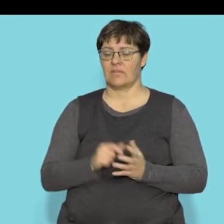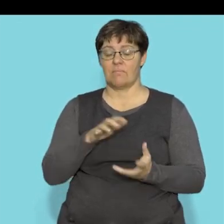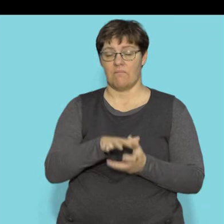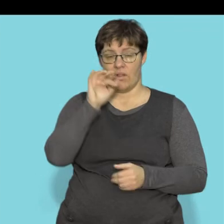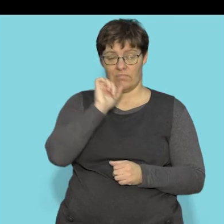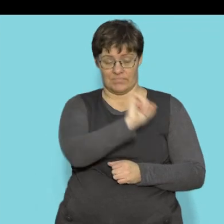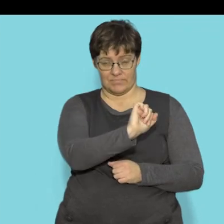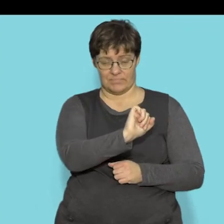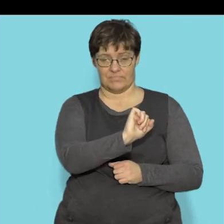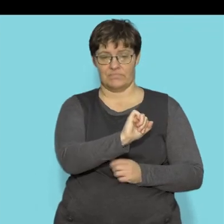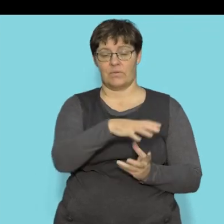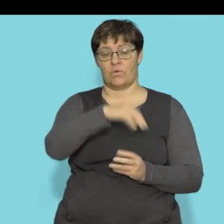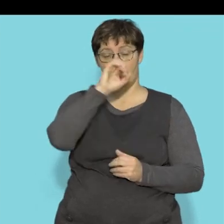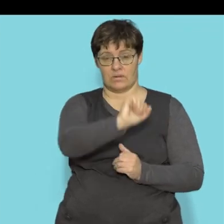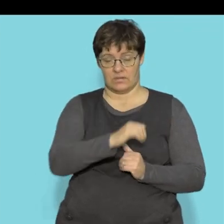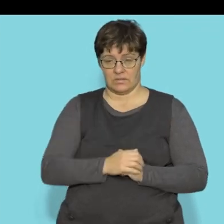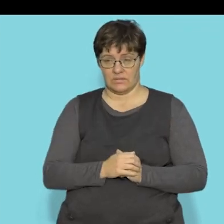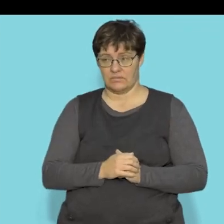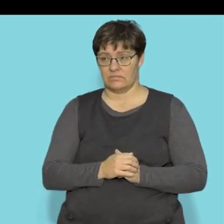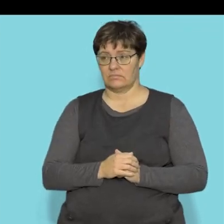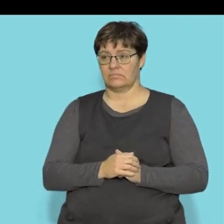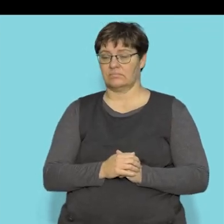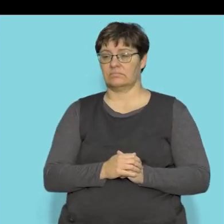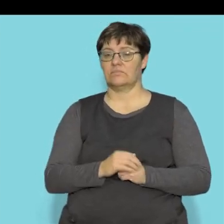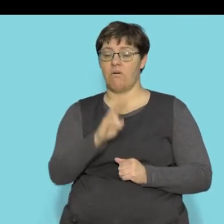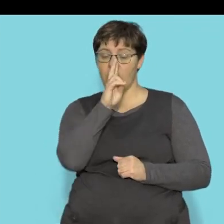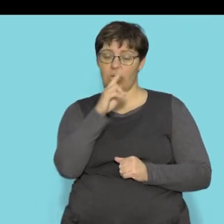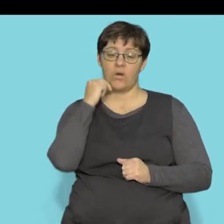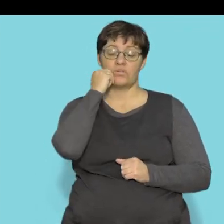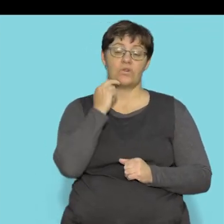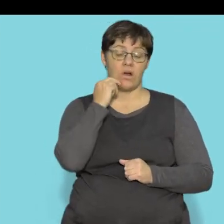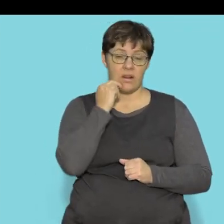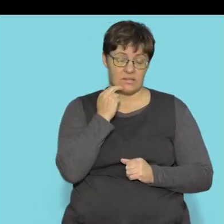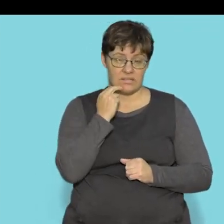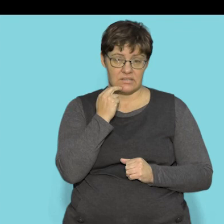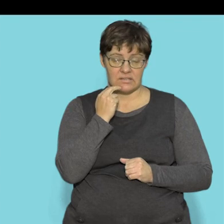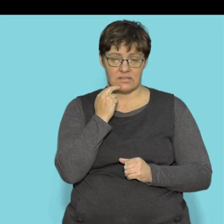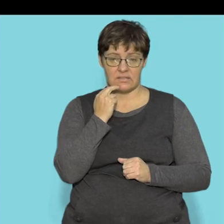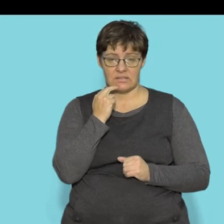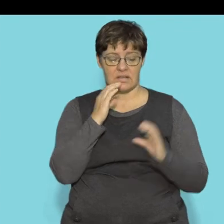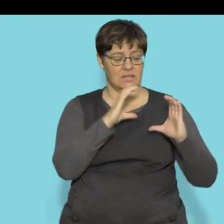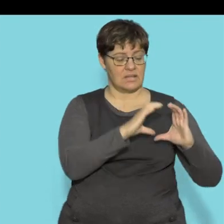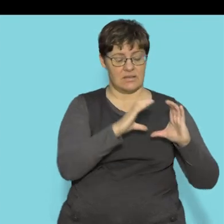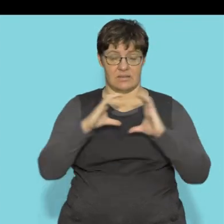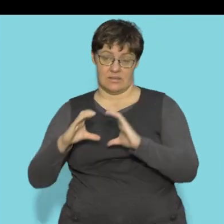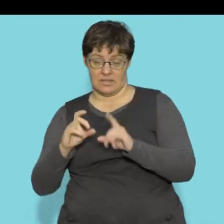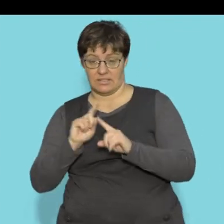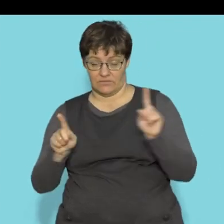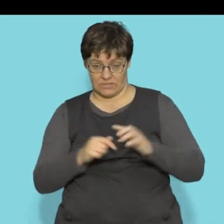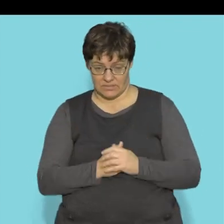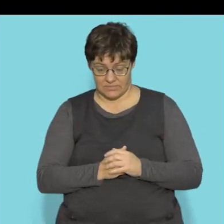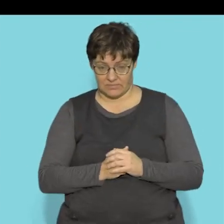And that is the volume of the cone. Now we're going to look at the volume of the chocolate that's going to be between the two